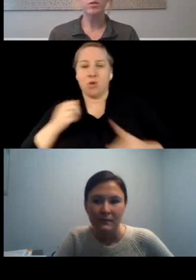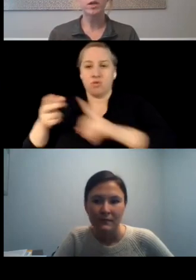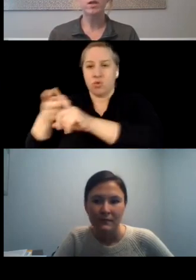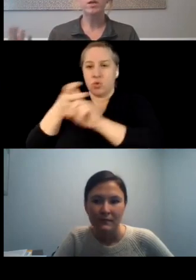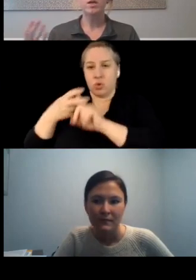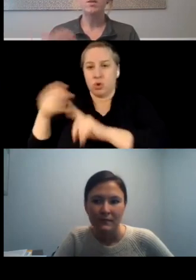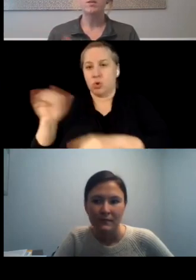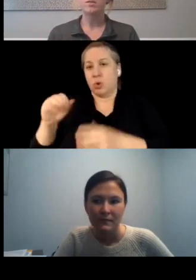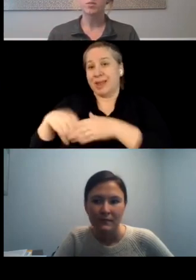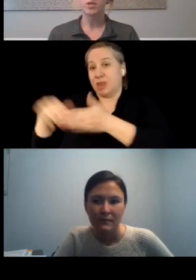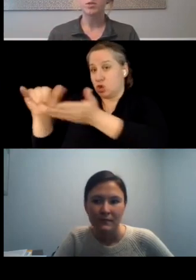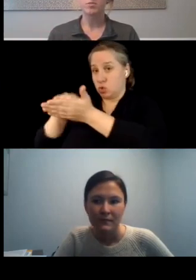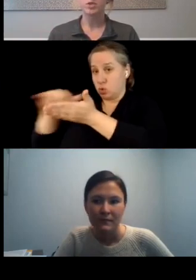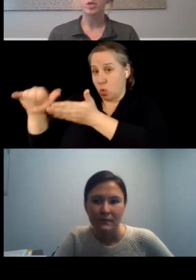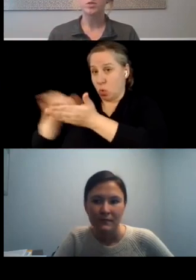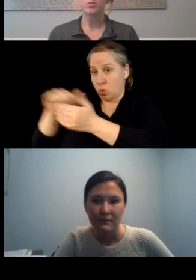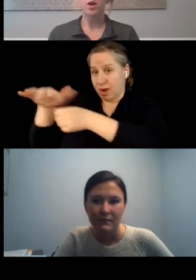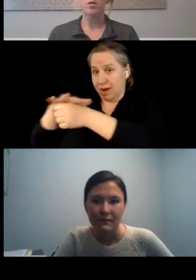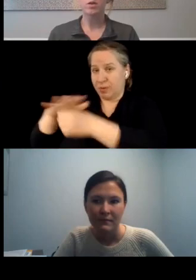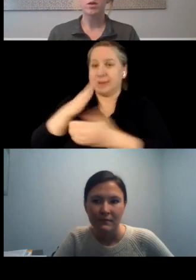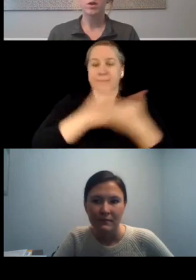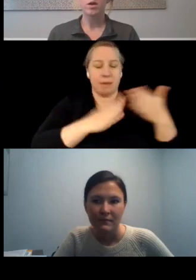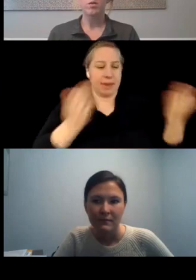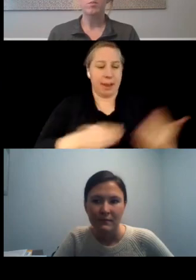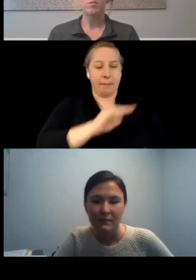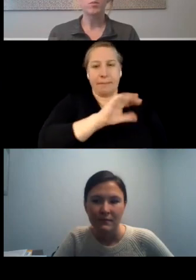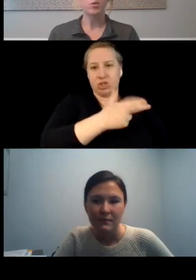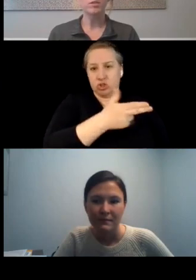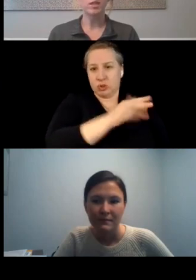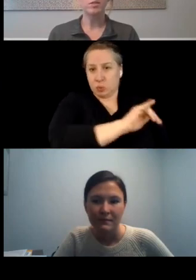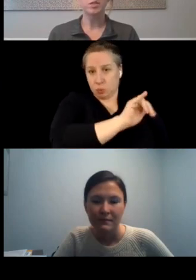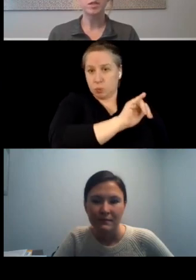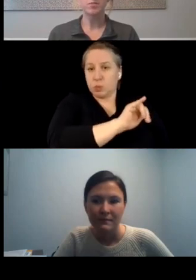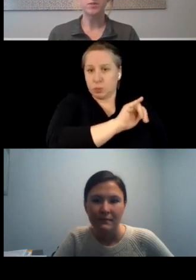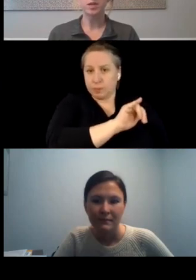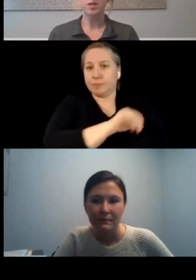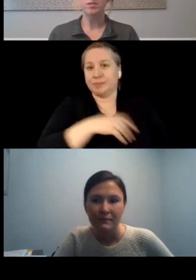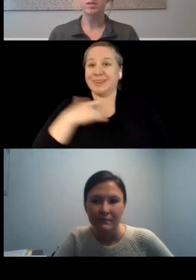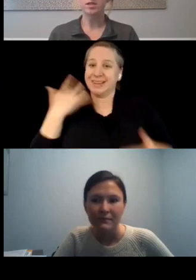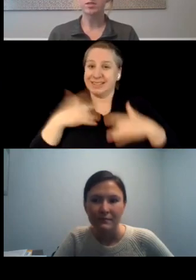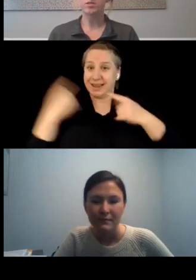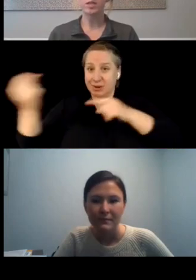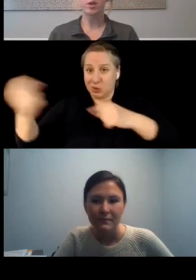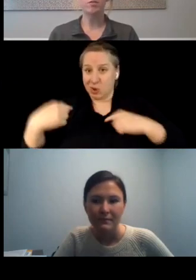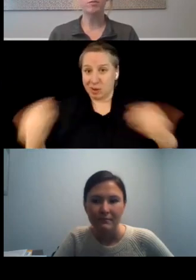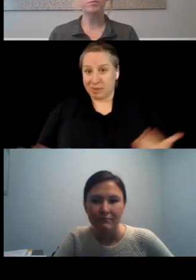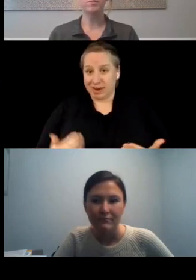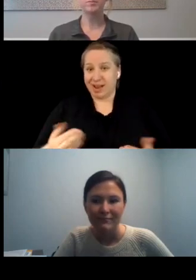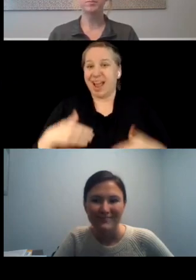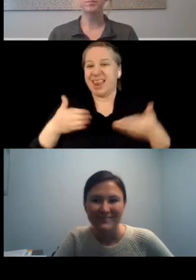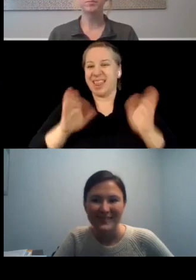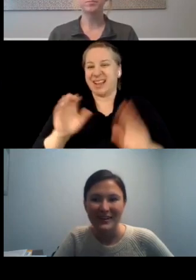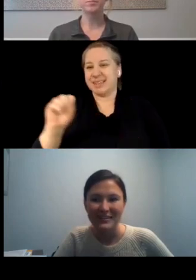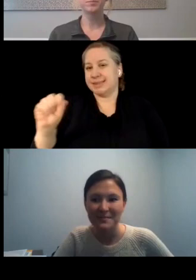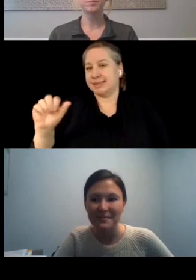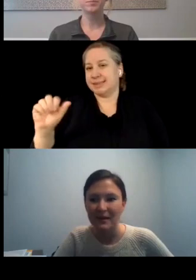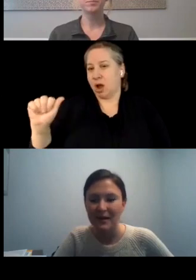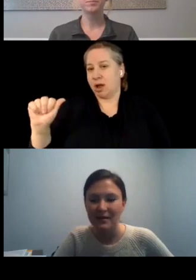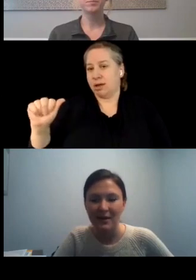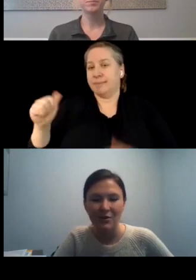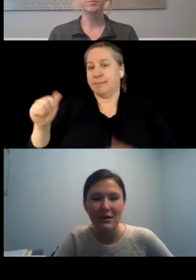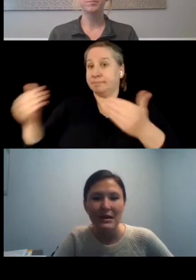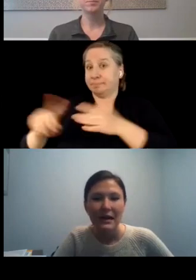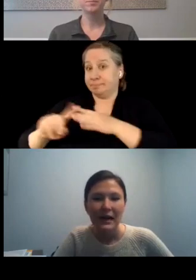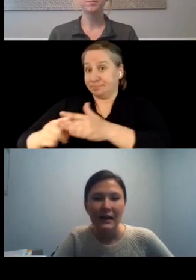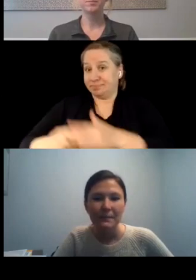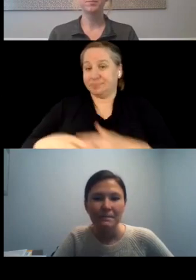New York area, and then some here in Michigan as well. And we're excited to be here. And then I'll let Sarah kick it off. Awesome. All